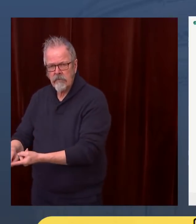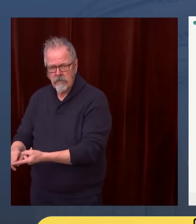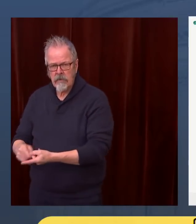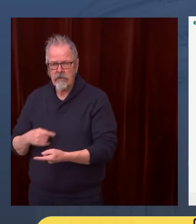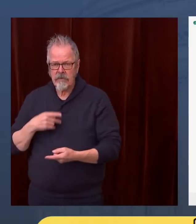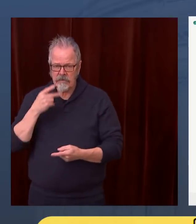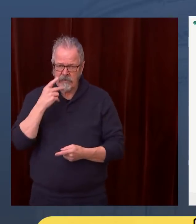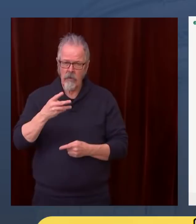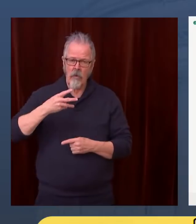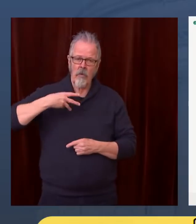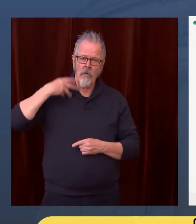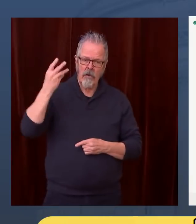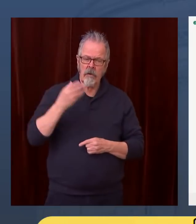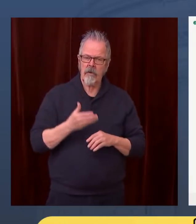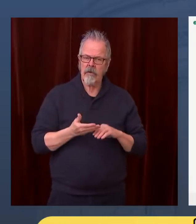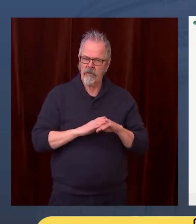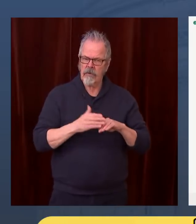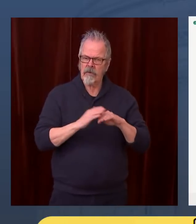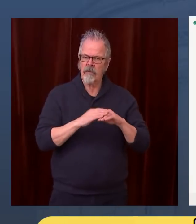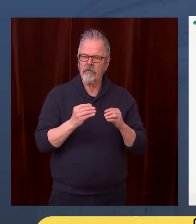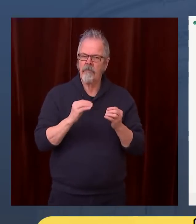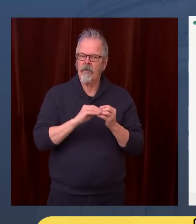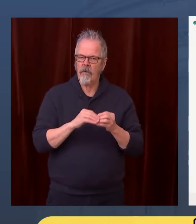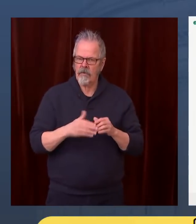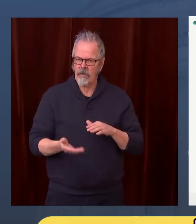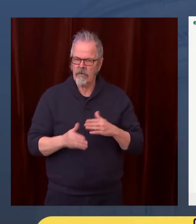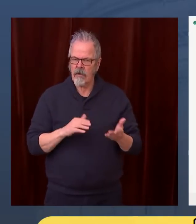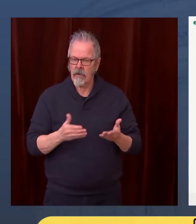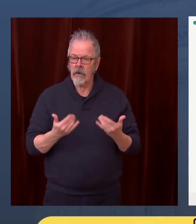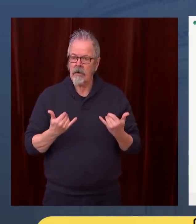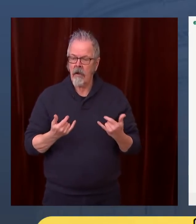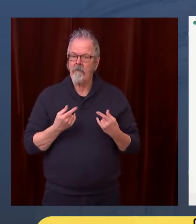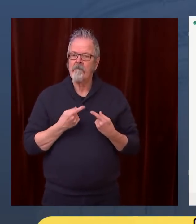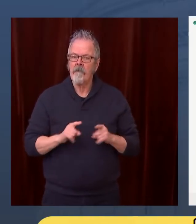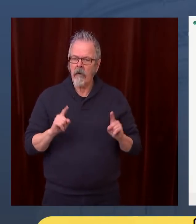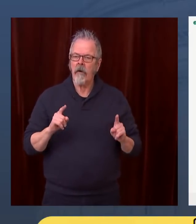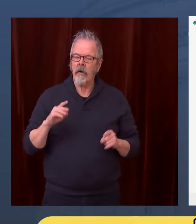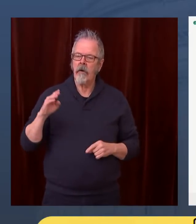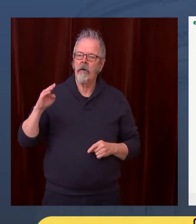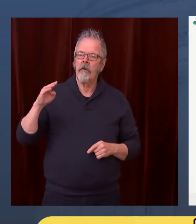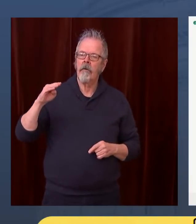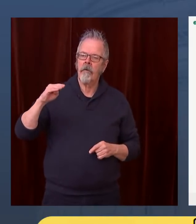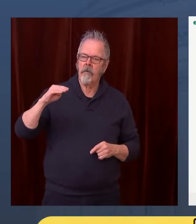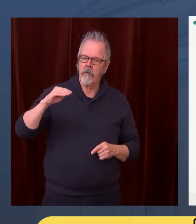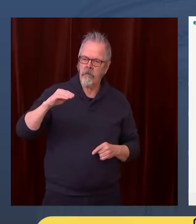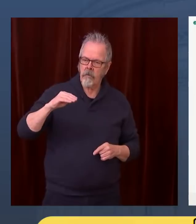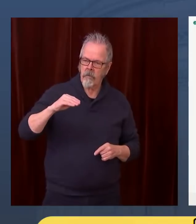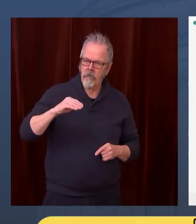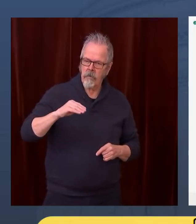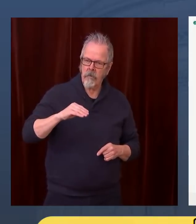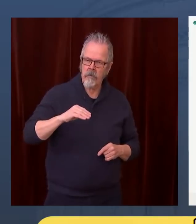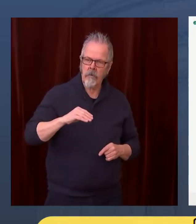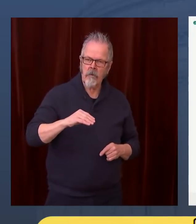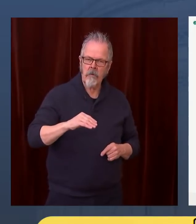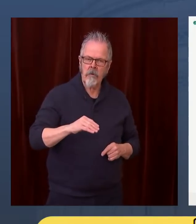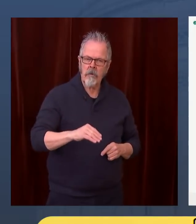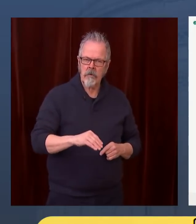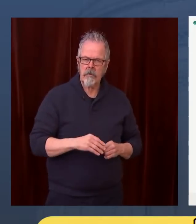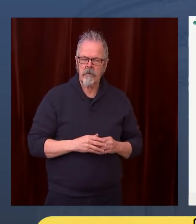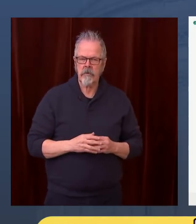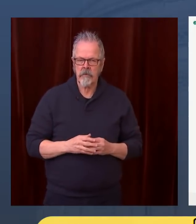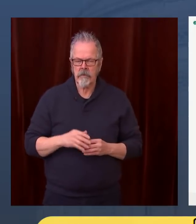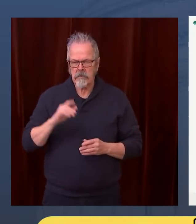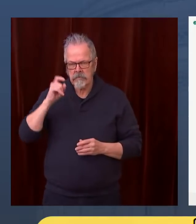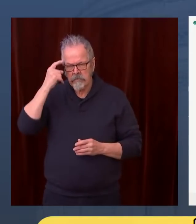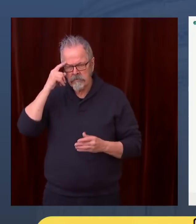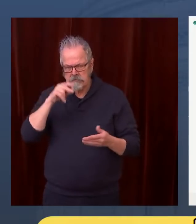Washington. That has also started to decline. And I do want to just make mention that as we do this, we continue to look